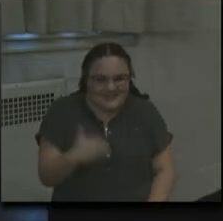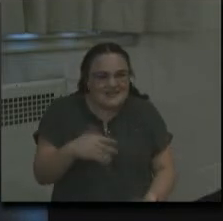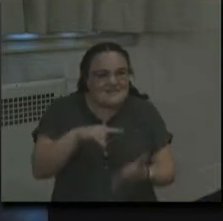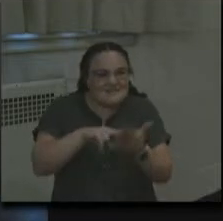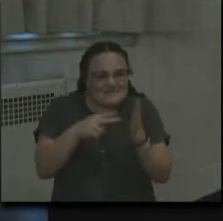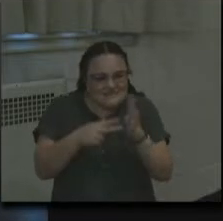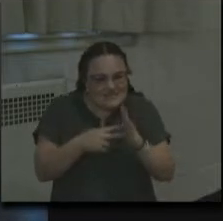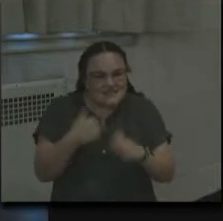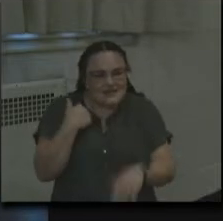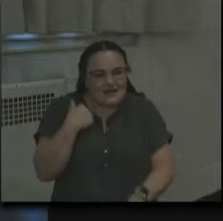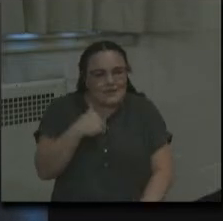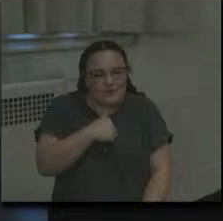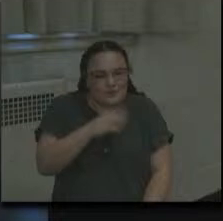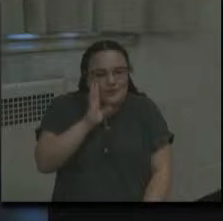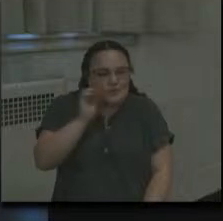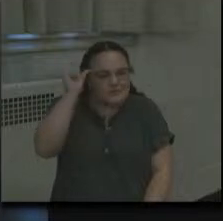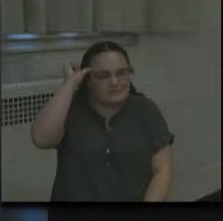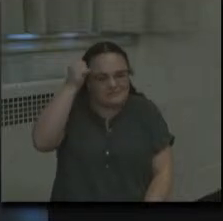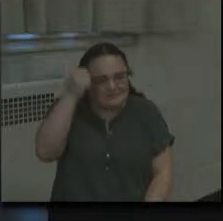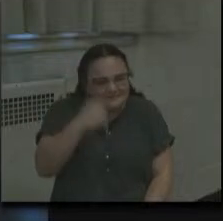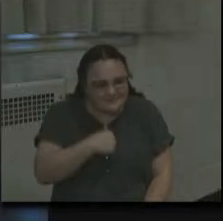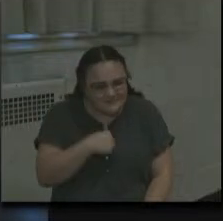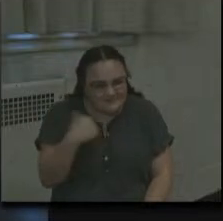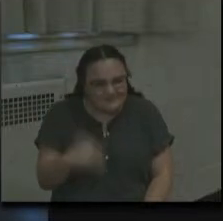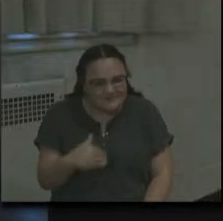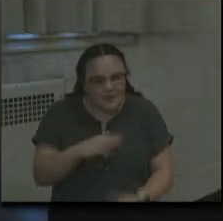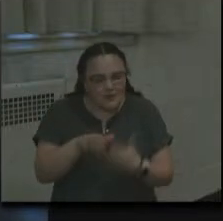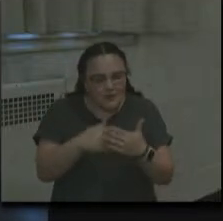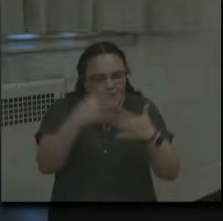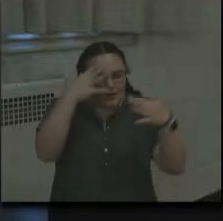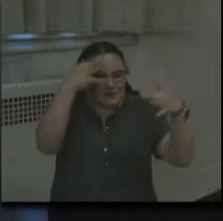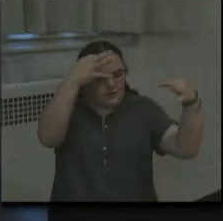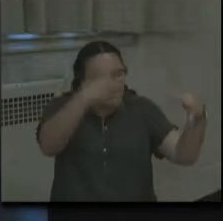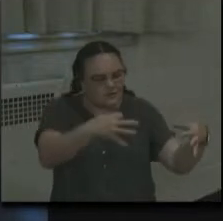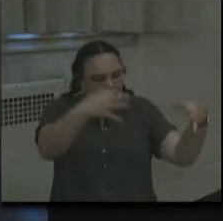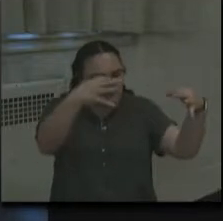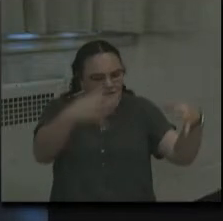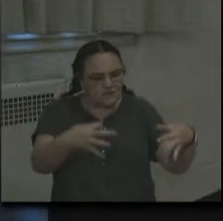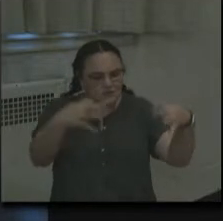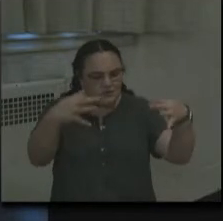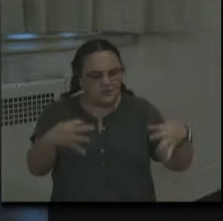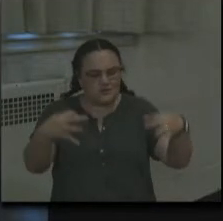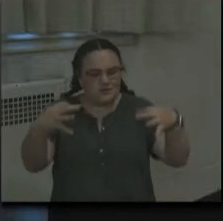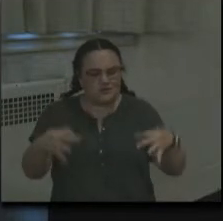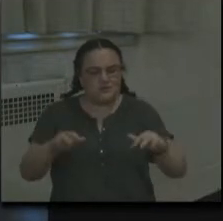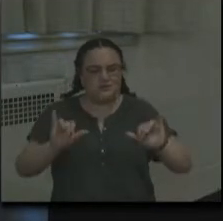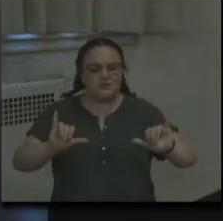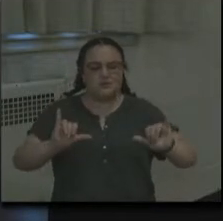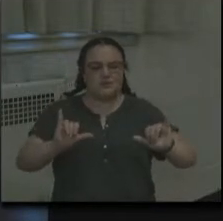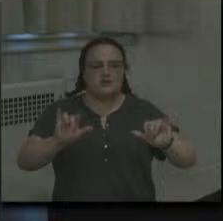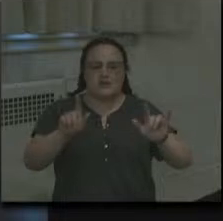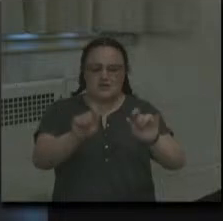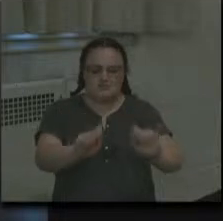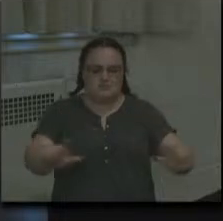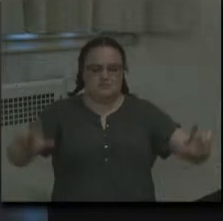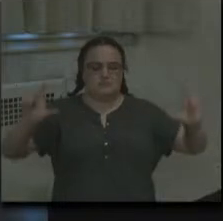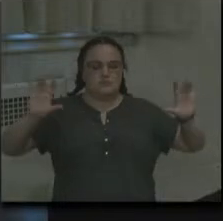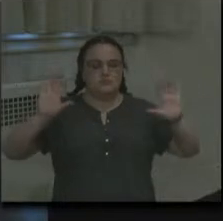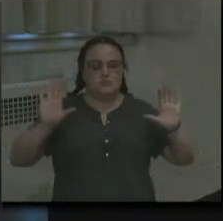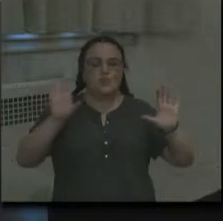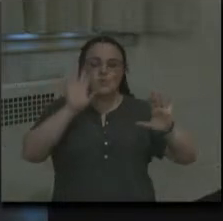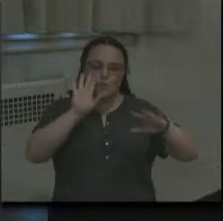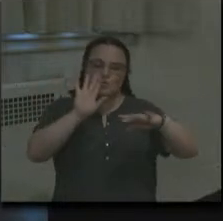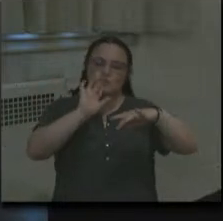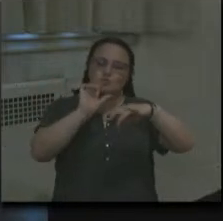time. And every decision that I make, I look at, will it withstand the test